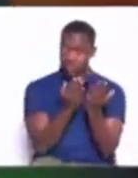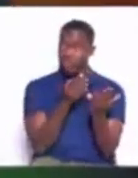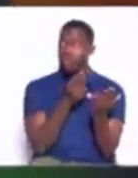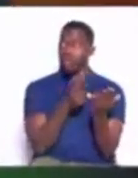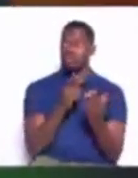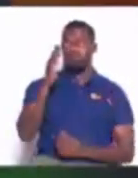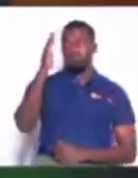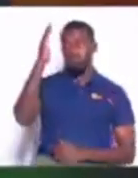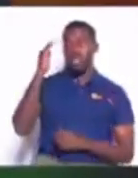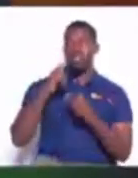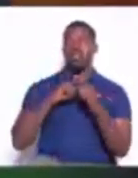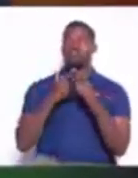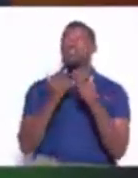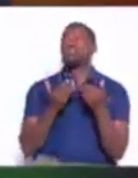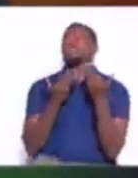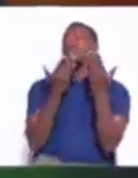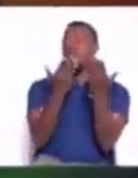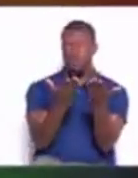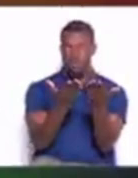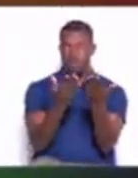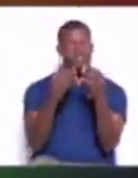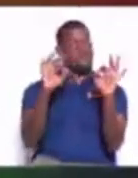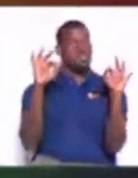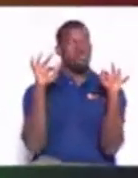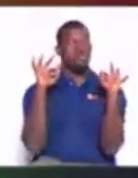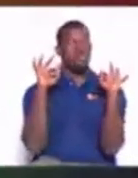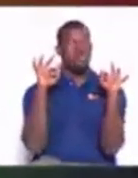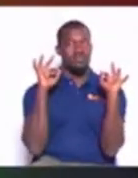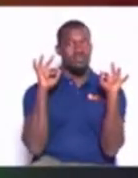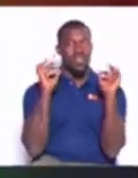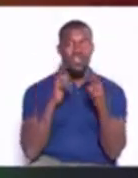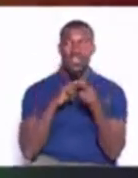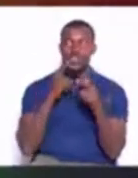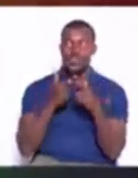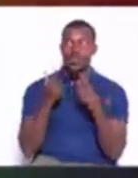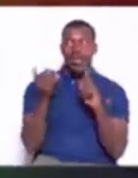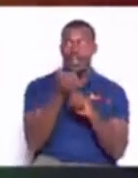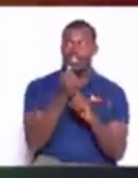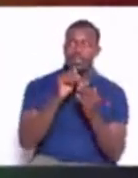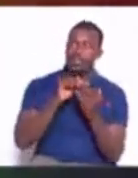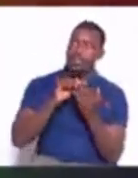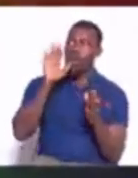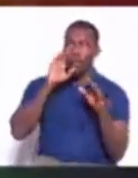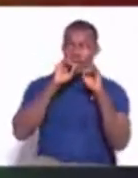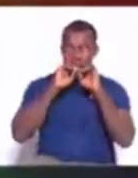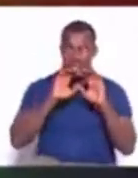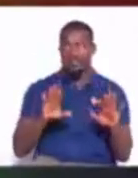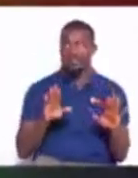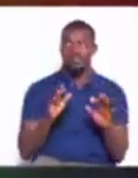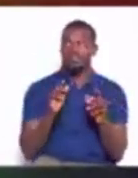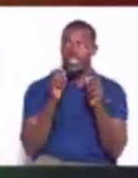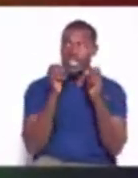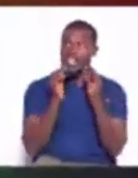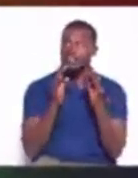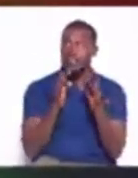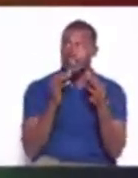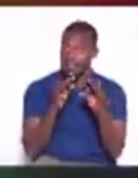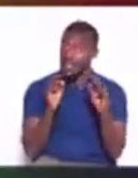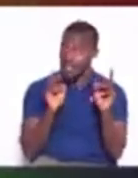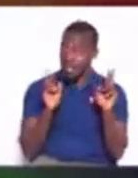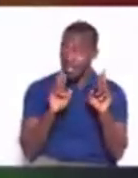your hands, and you will find it a tremendous blessing for you. I heard this